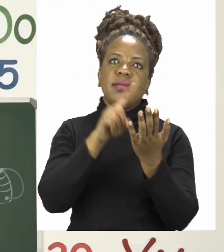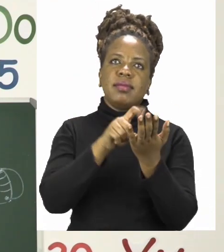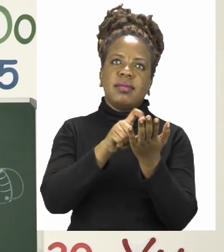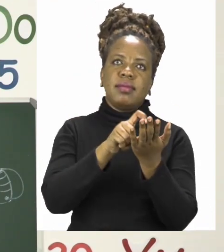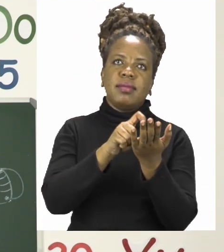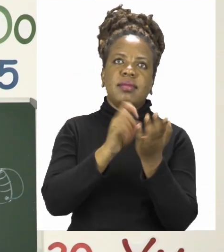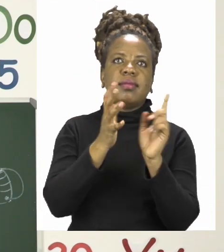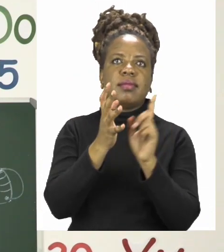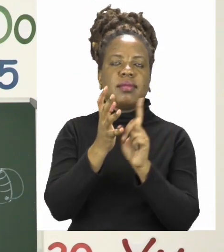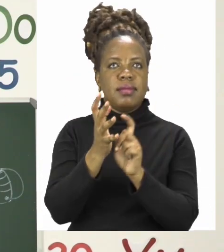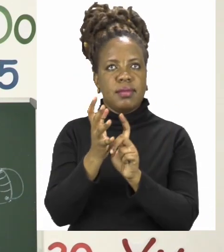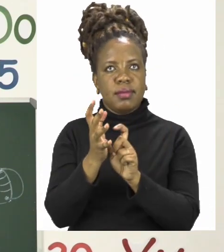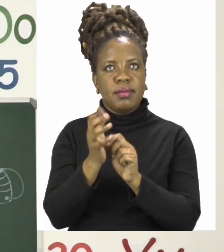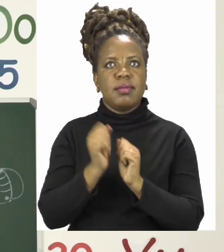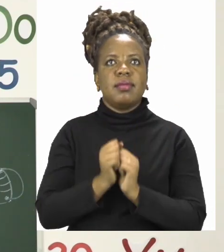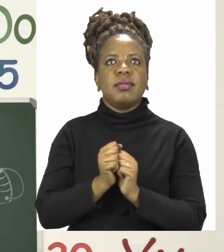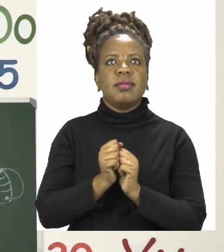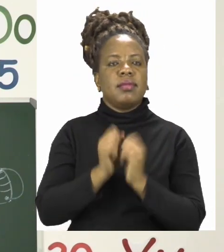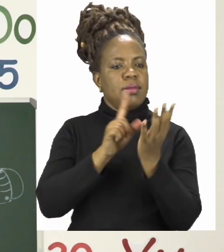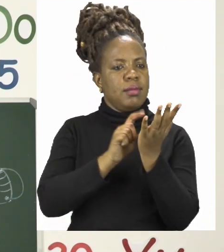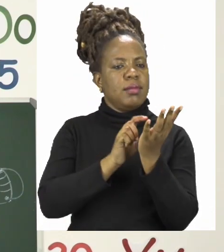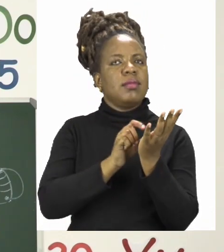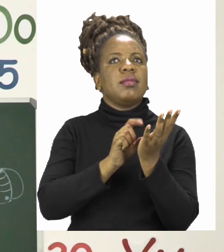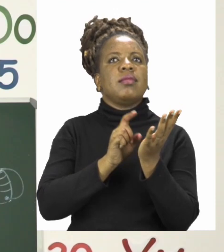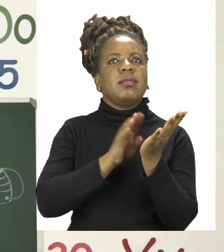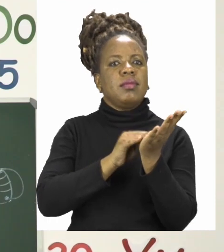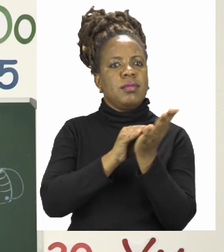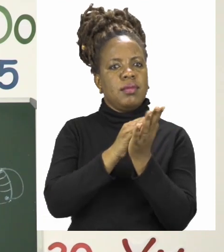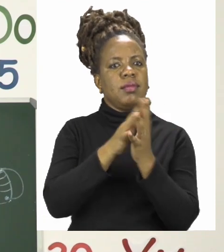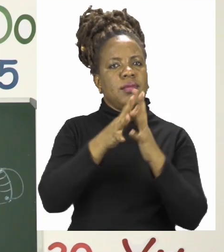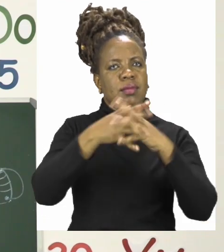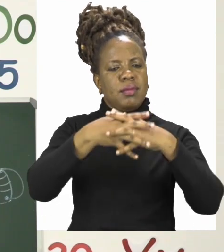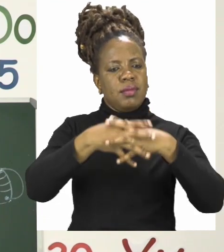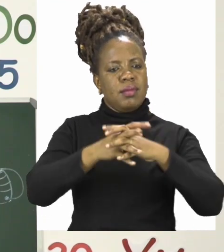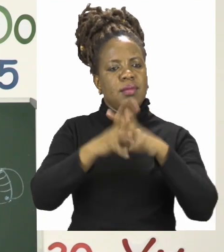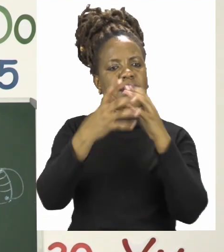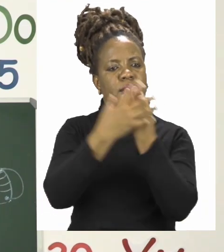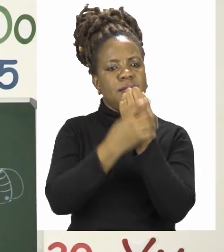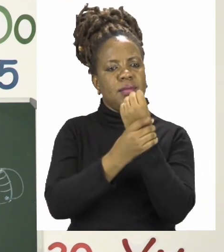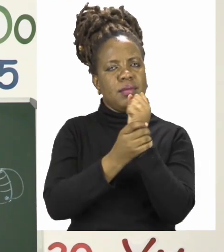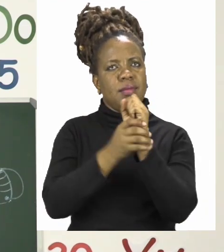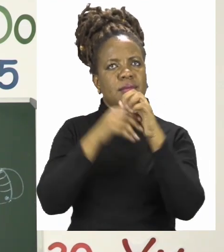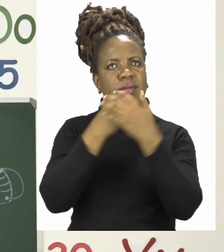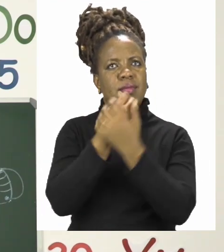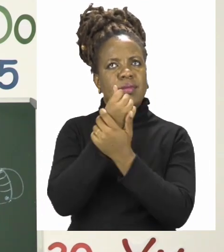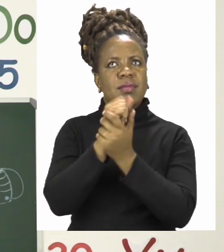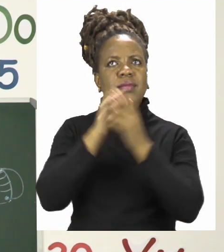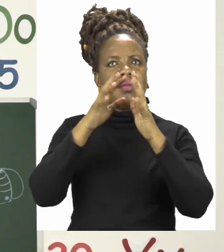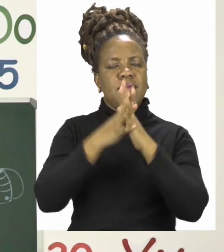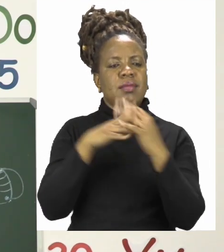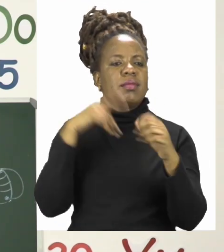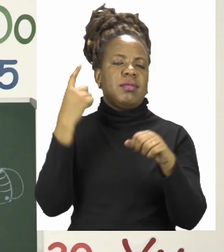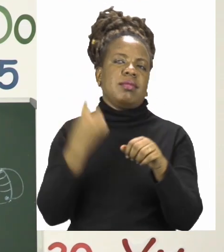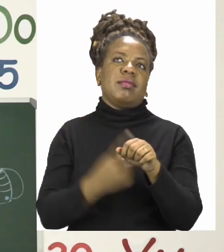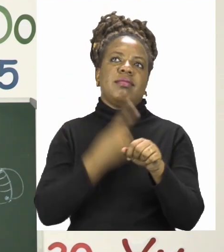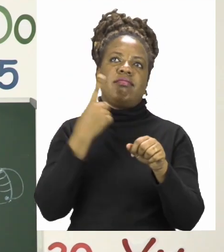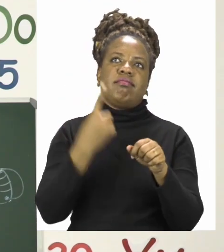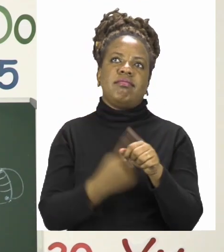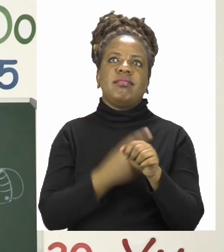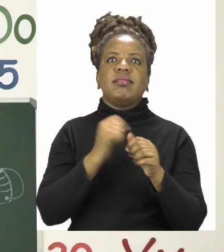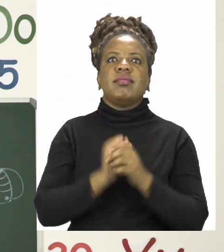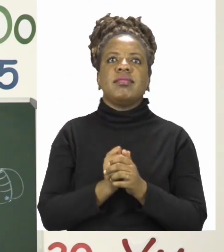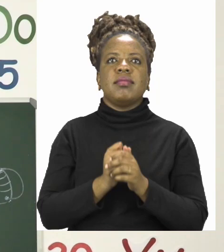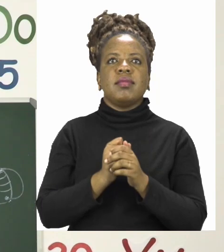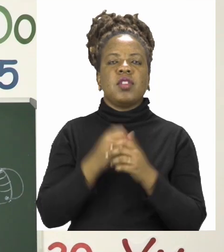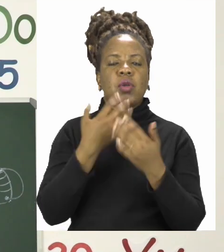we are trying to make sure that there are no germs around us. So sanitize your hands as regularly as possible. Make sure your